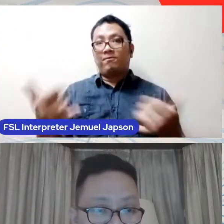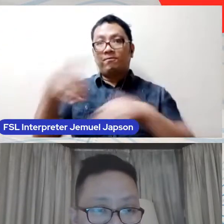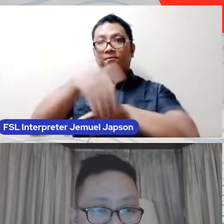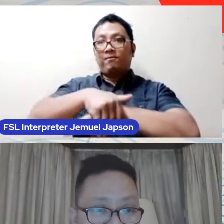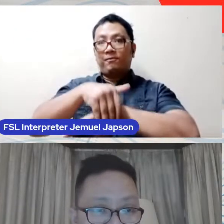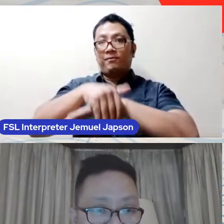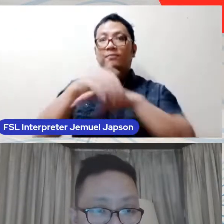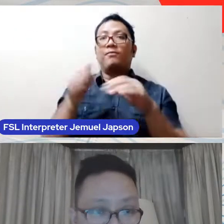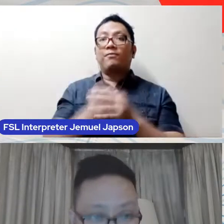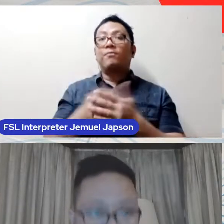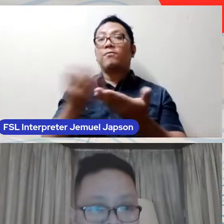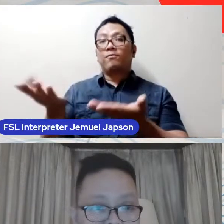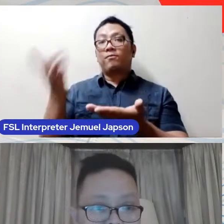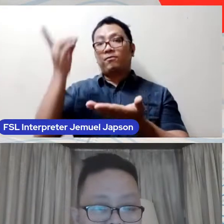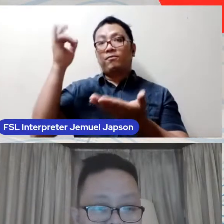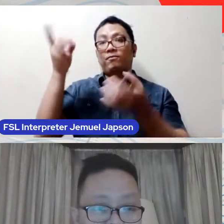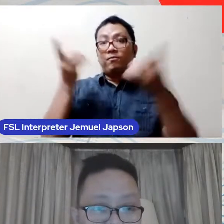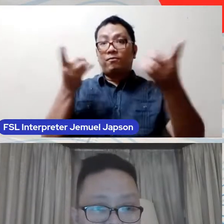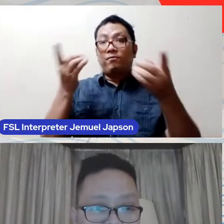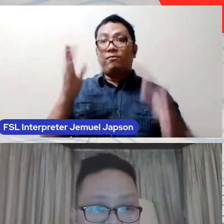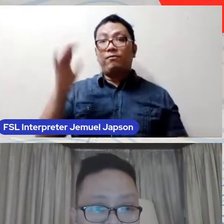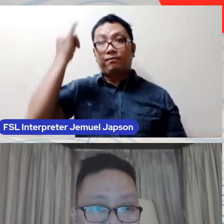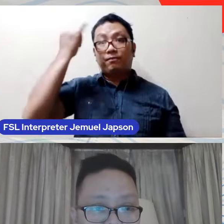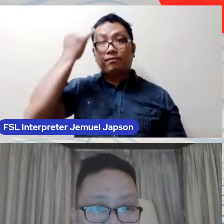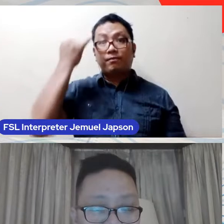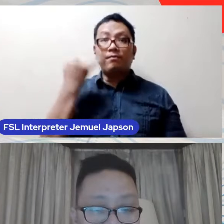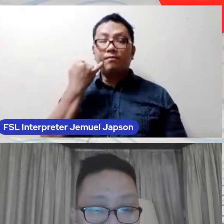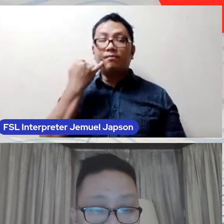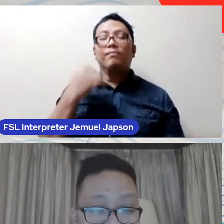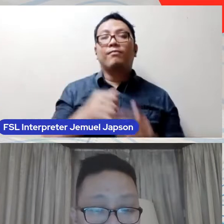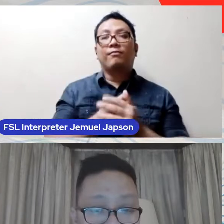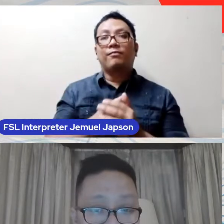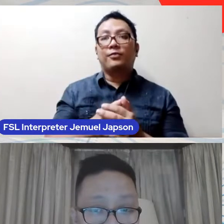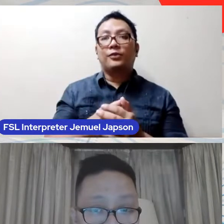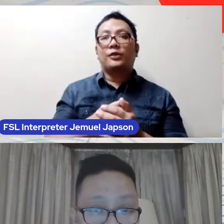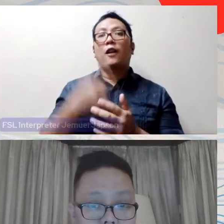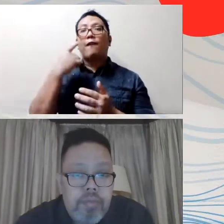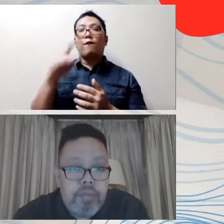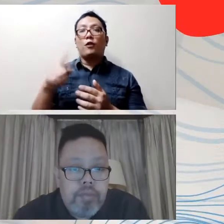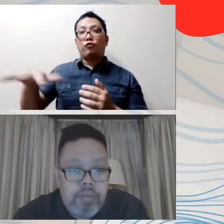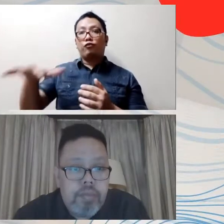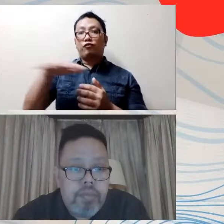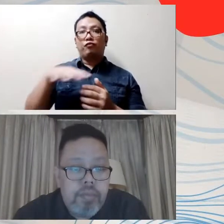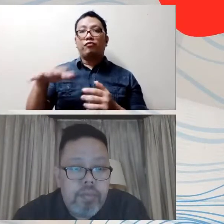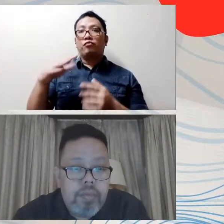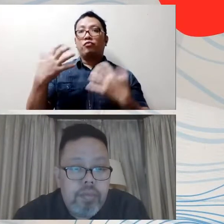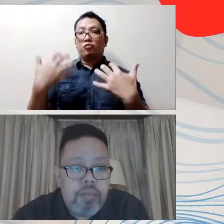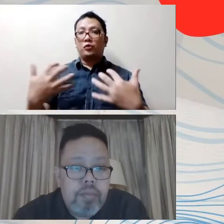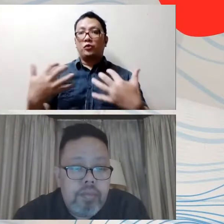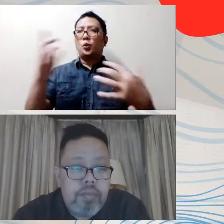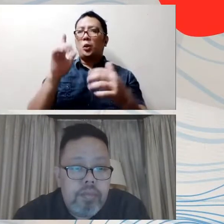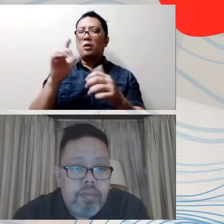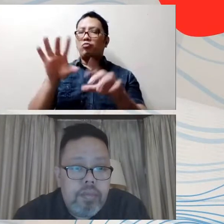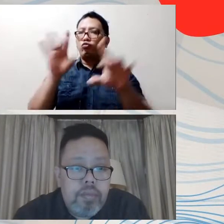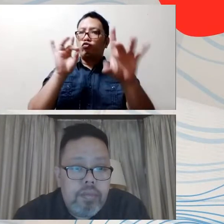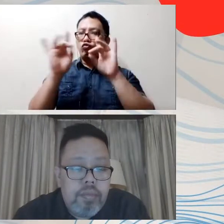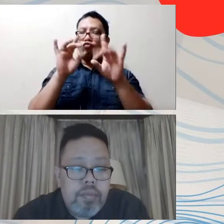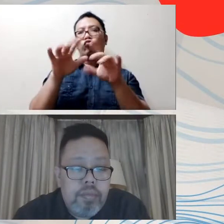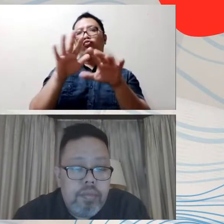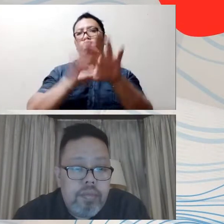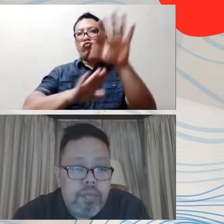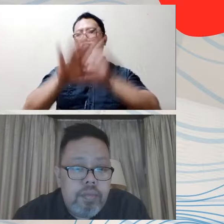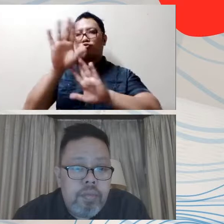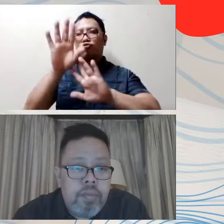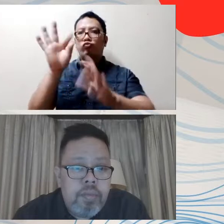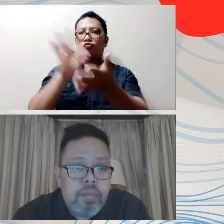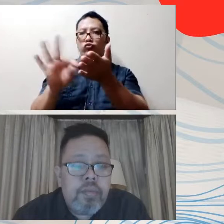For Director James po, for our audience who does not know Random Manual Audit, can you explain what it